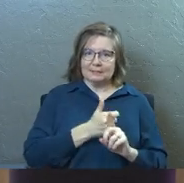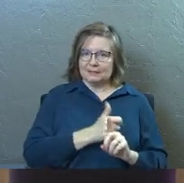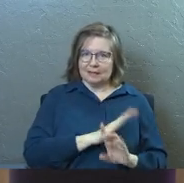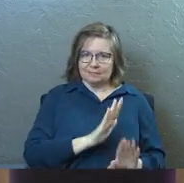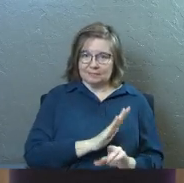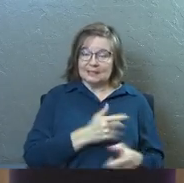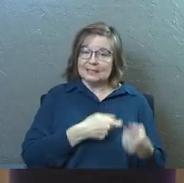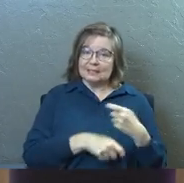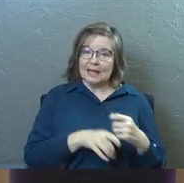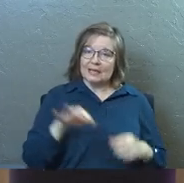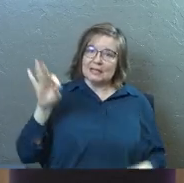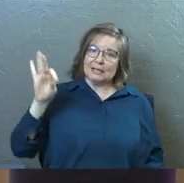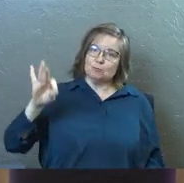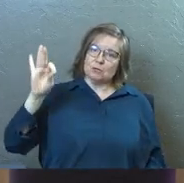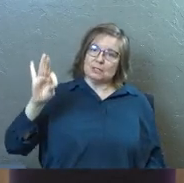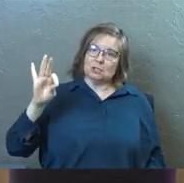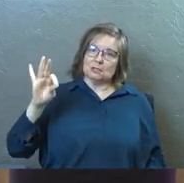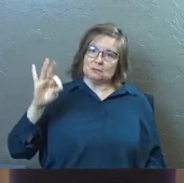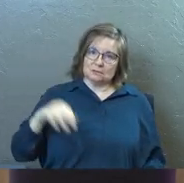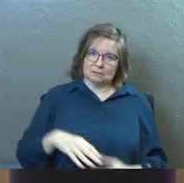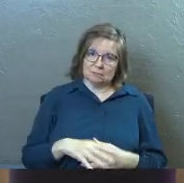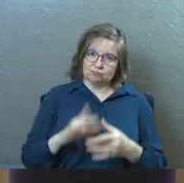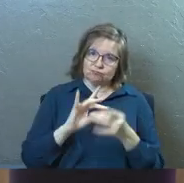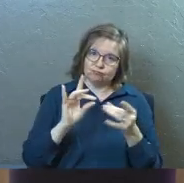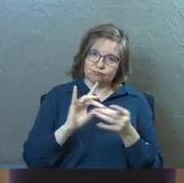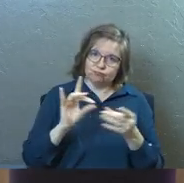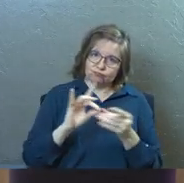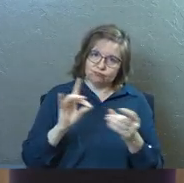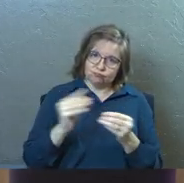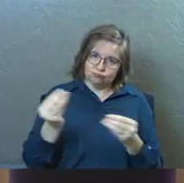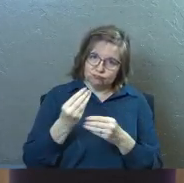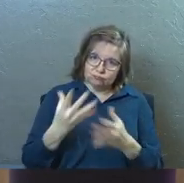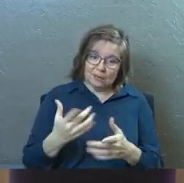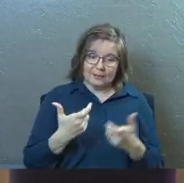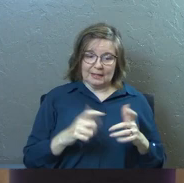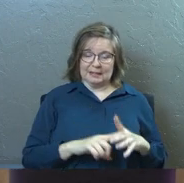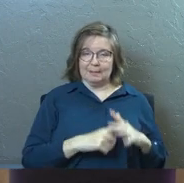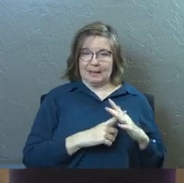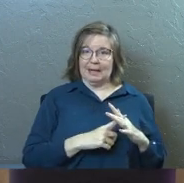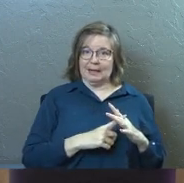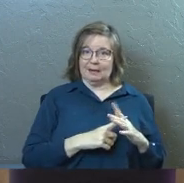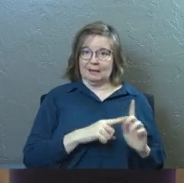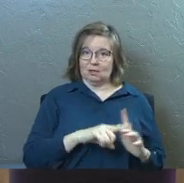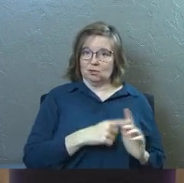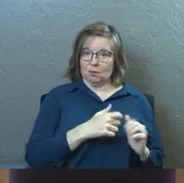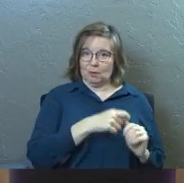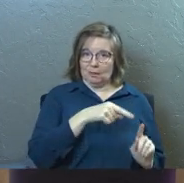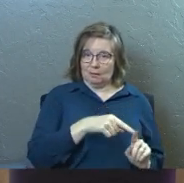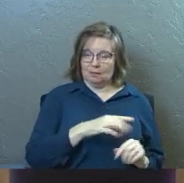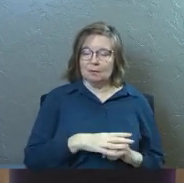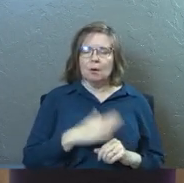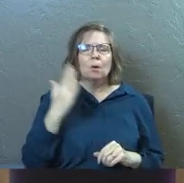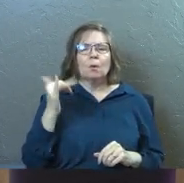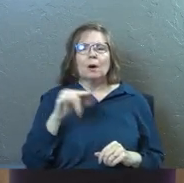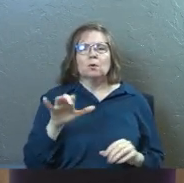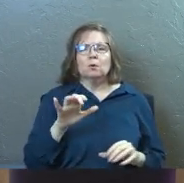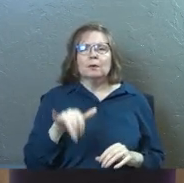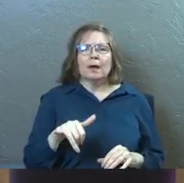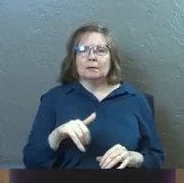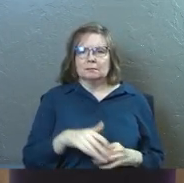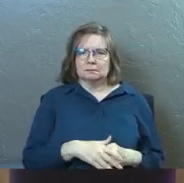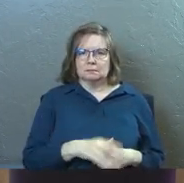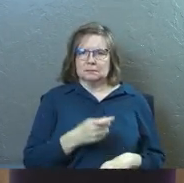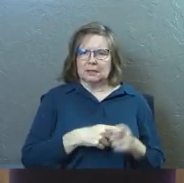Instead, he preaches a sermon. And this is just the beginning of the sermon that he gives. Why would he do